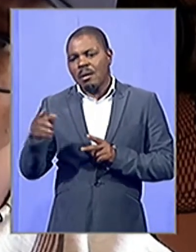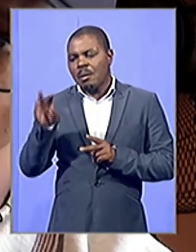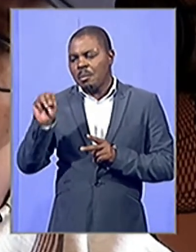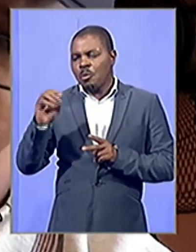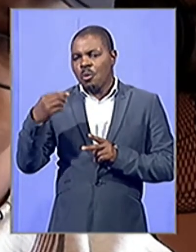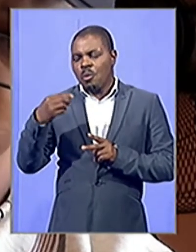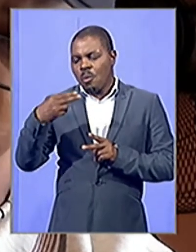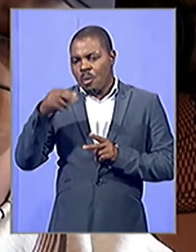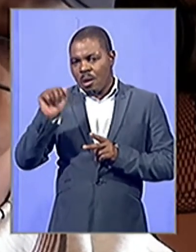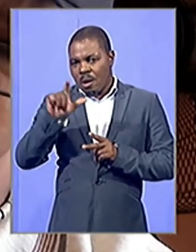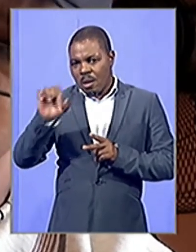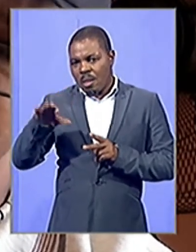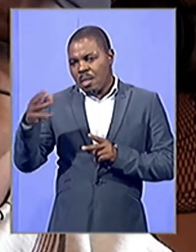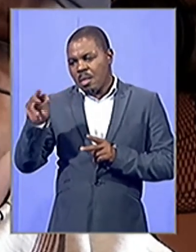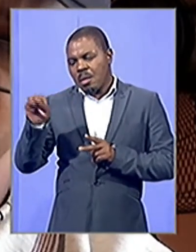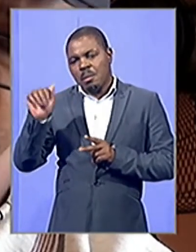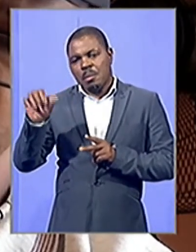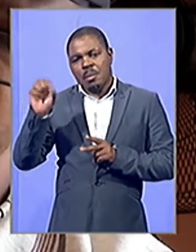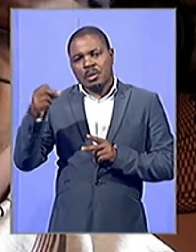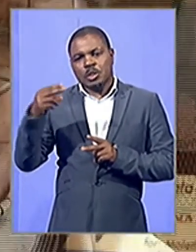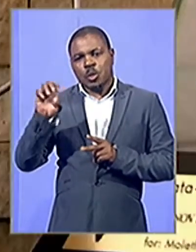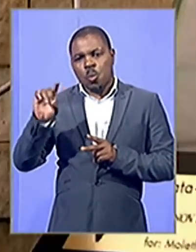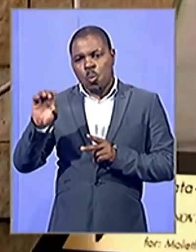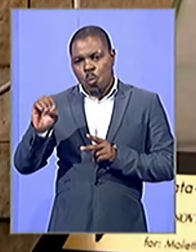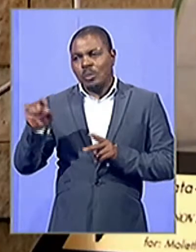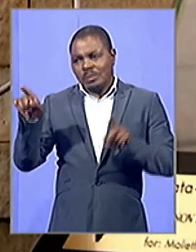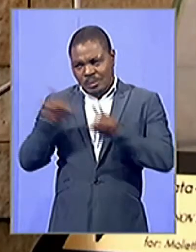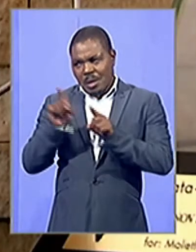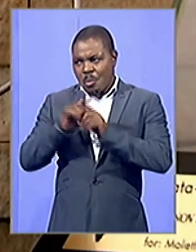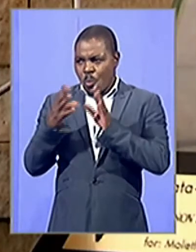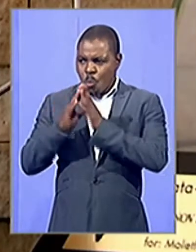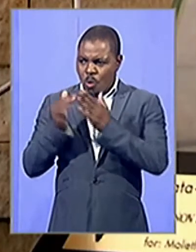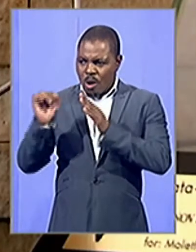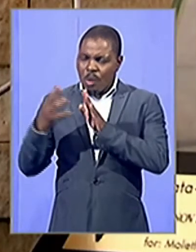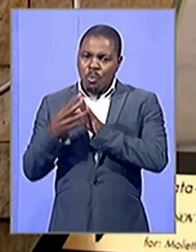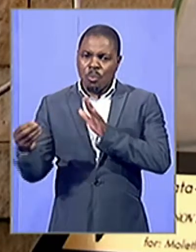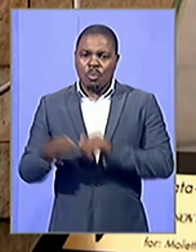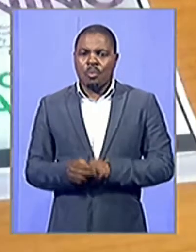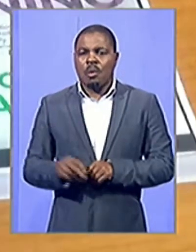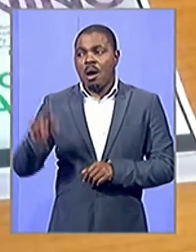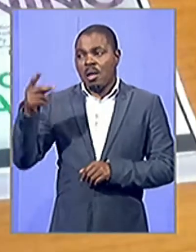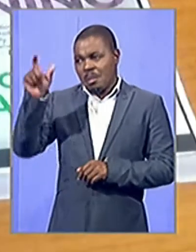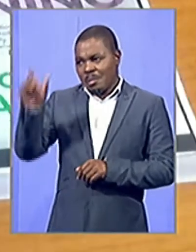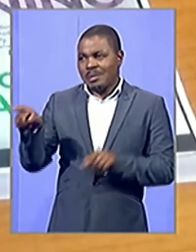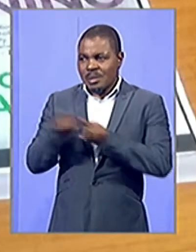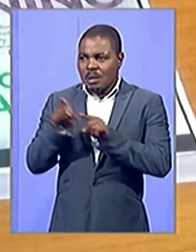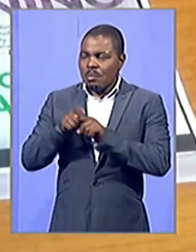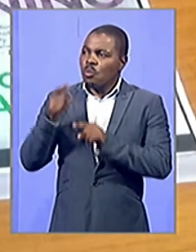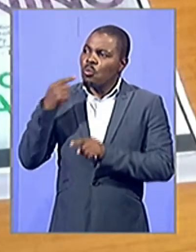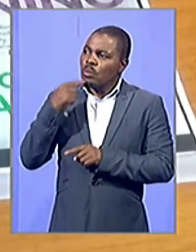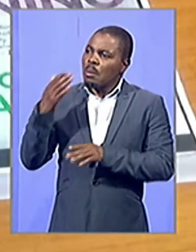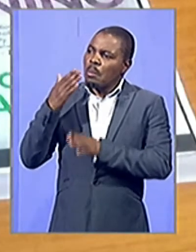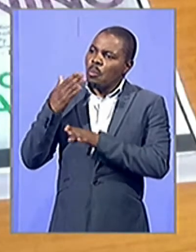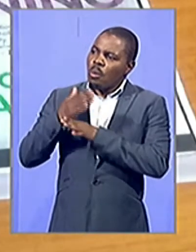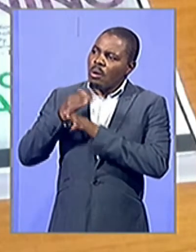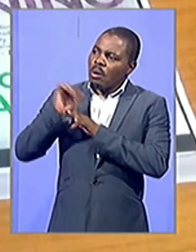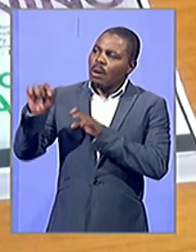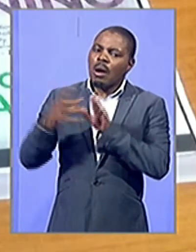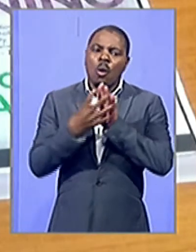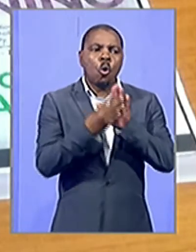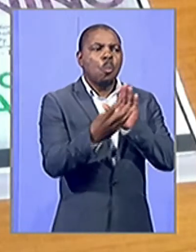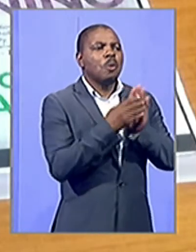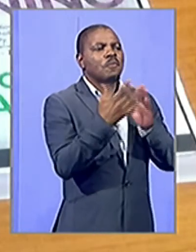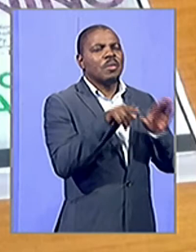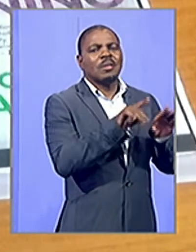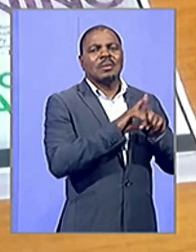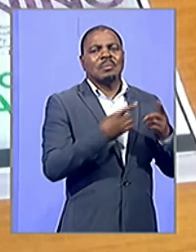Mashego le yone e photocopilwe. Mokwadi yo mongwe le yene o bega gore tiro ya gagwe le yona e dirilwe moriti.